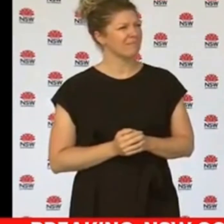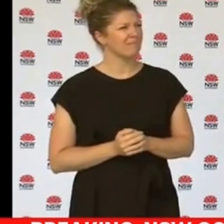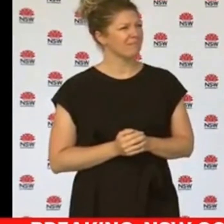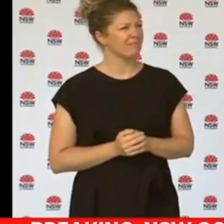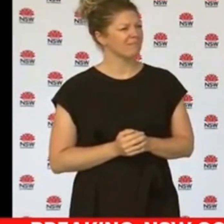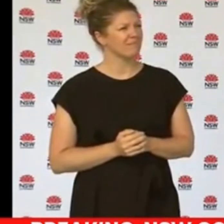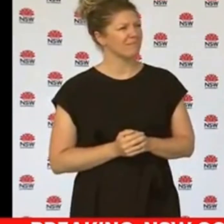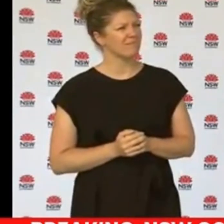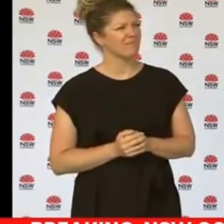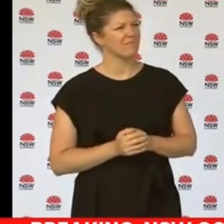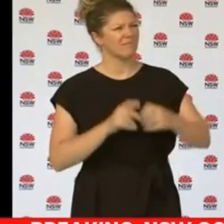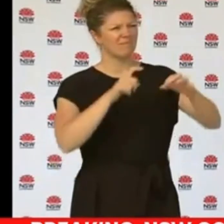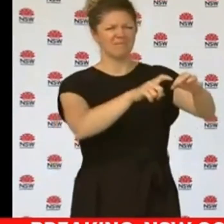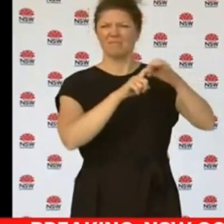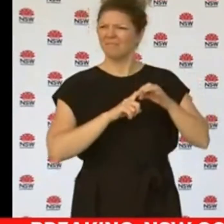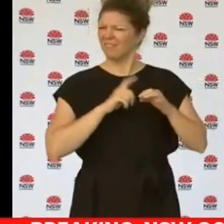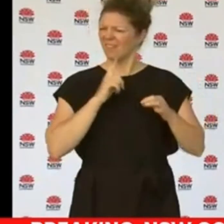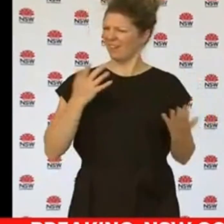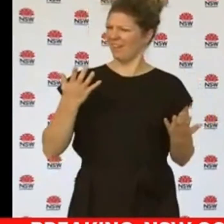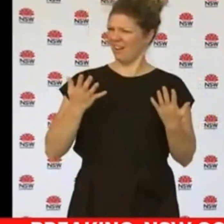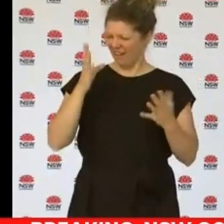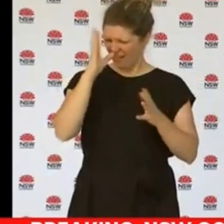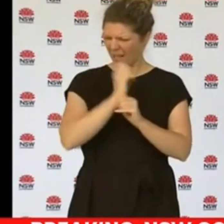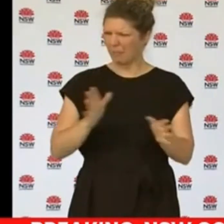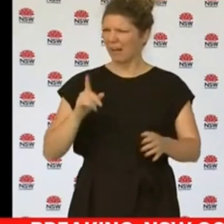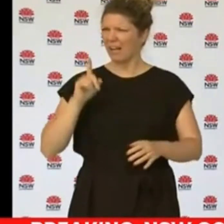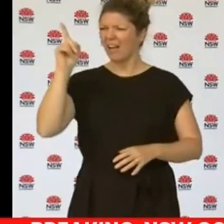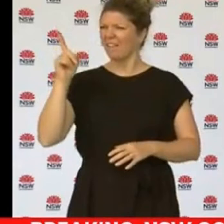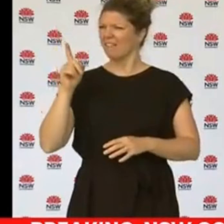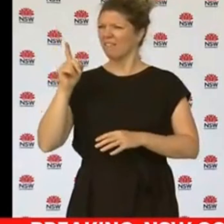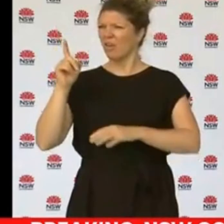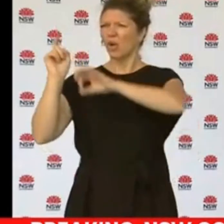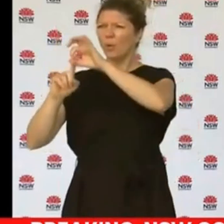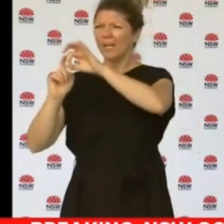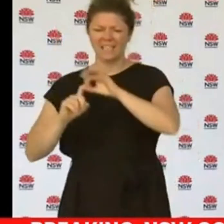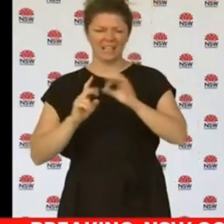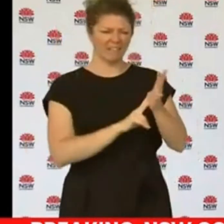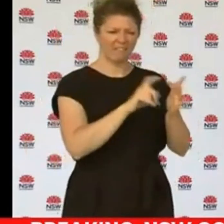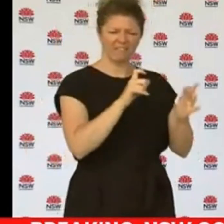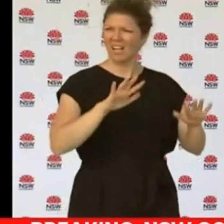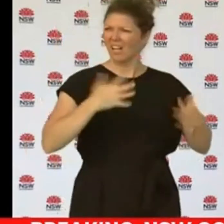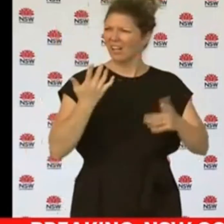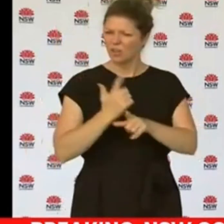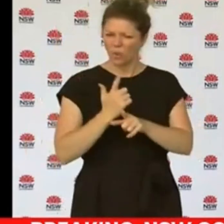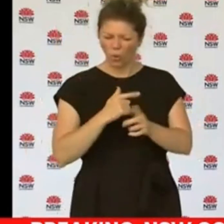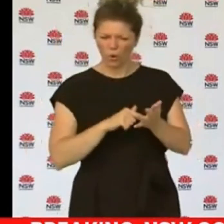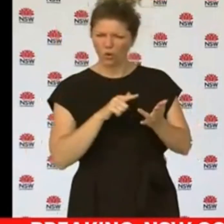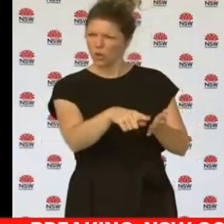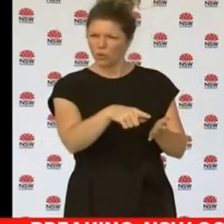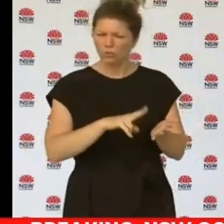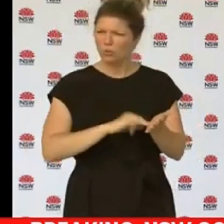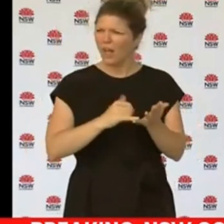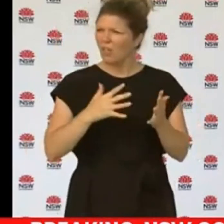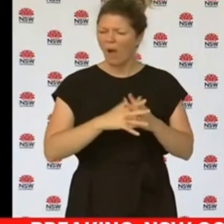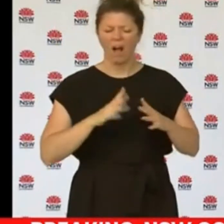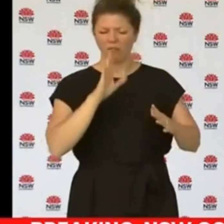aren't talking to each other about? It's just unbelievable. Can I just say that National Cabinet provides us that opportunity to talk to each other, to engage.